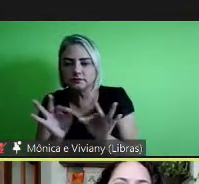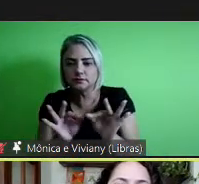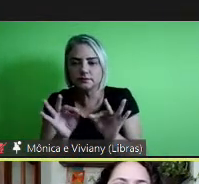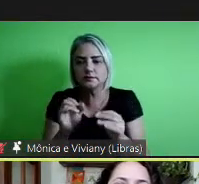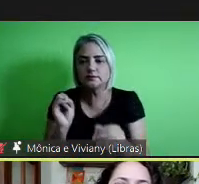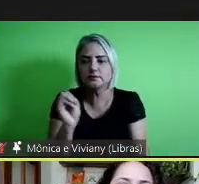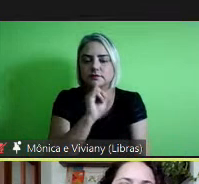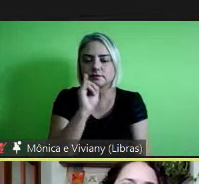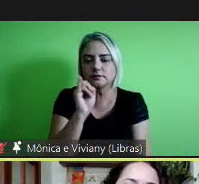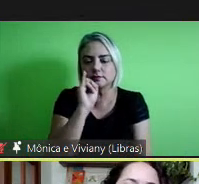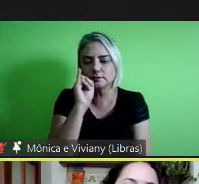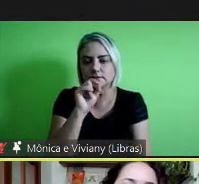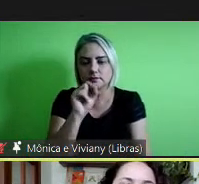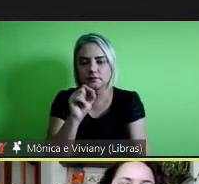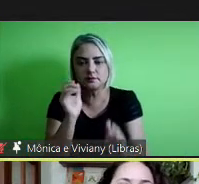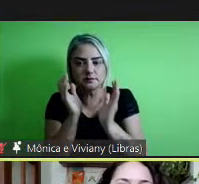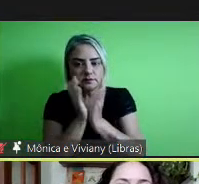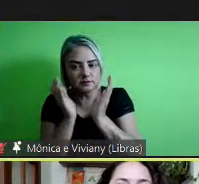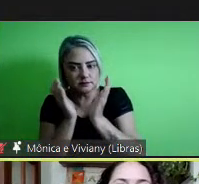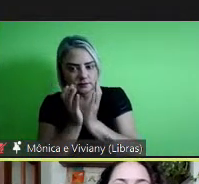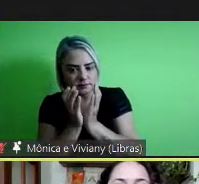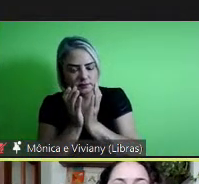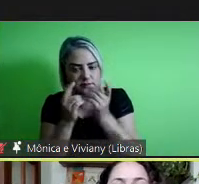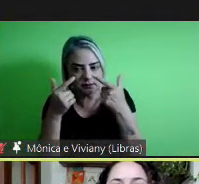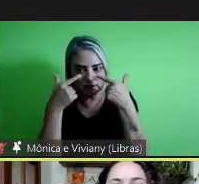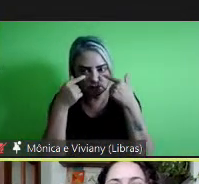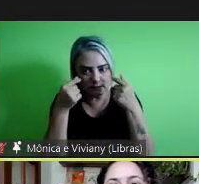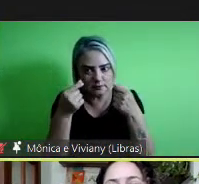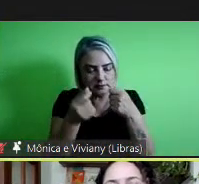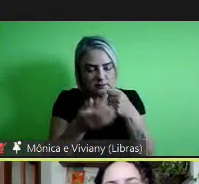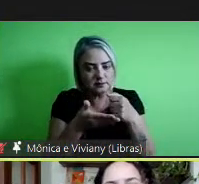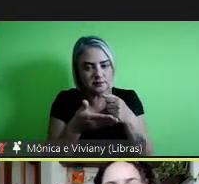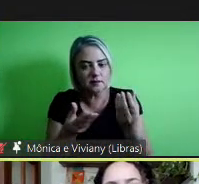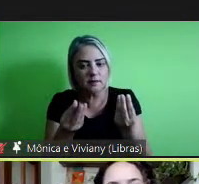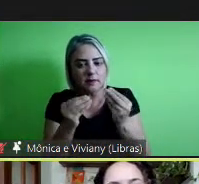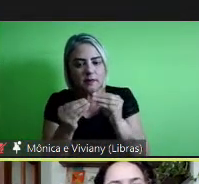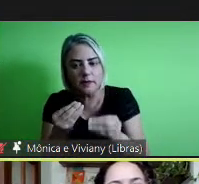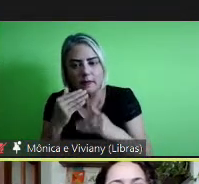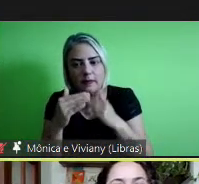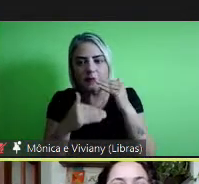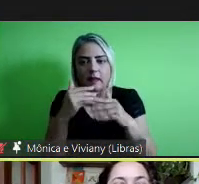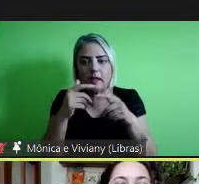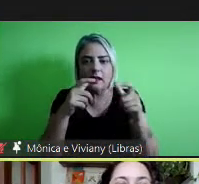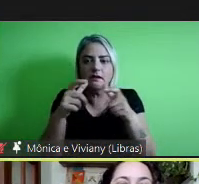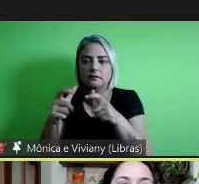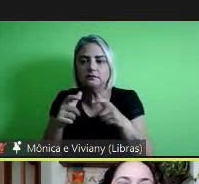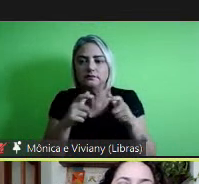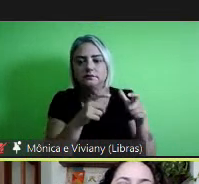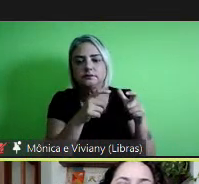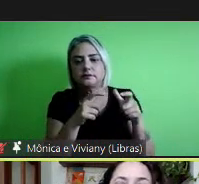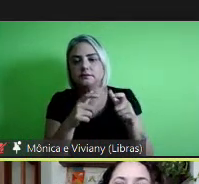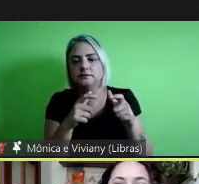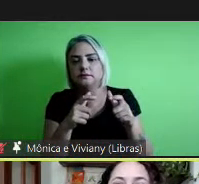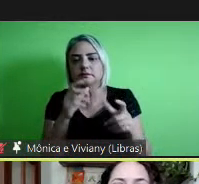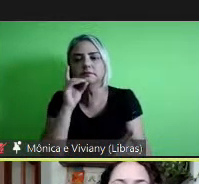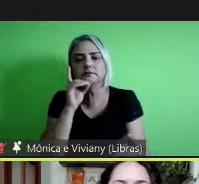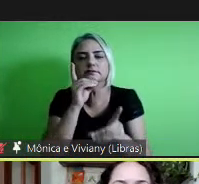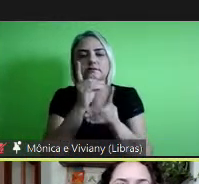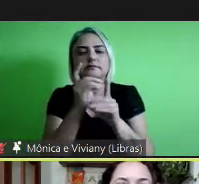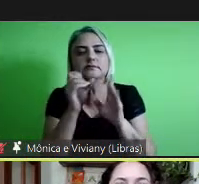includes in the guidelines the importance that the teams of primary health care include in